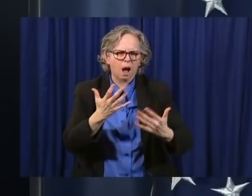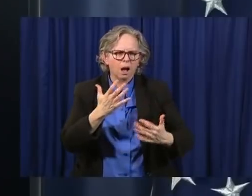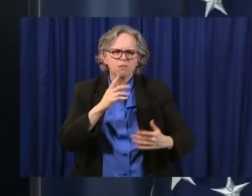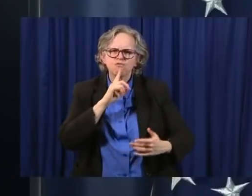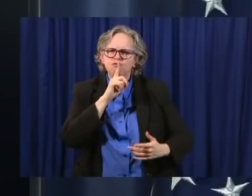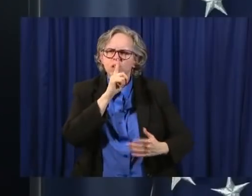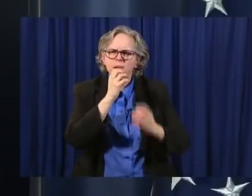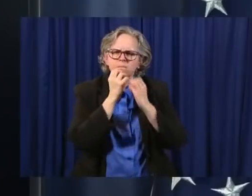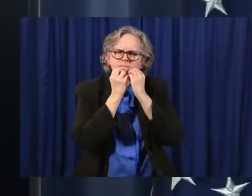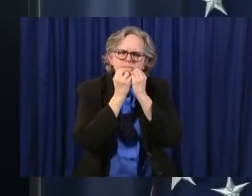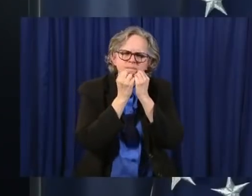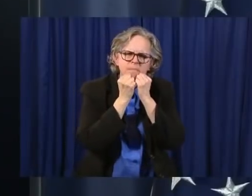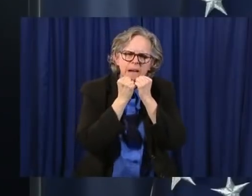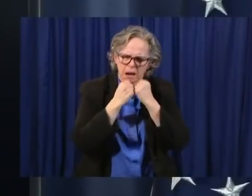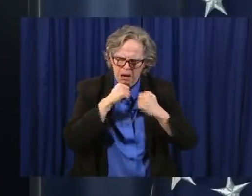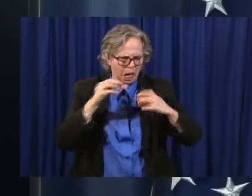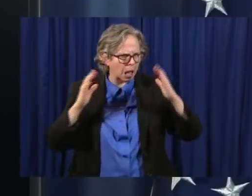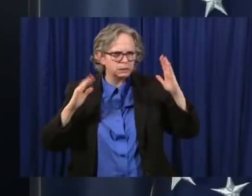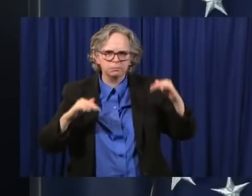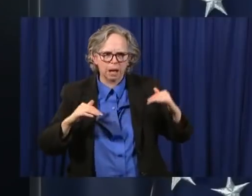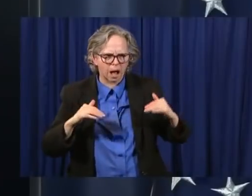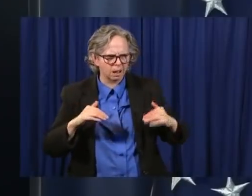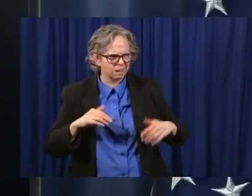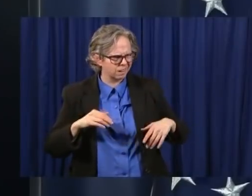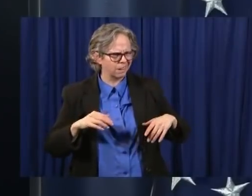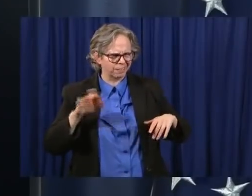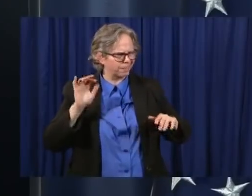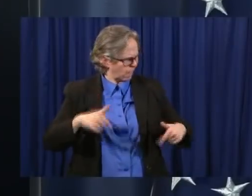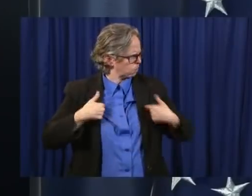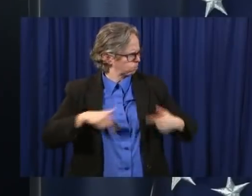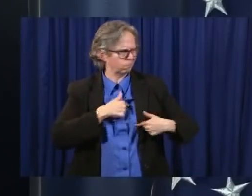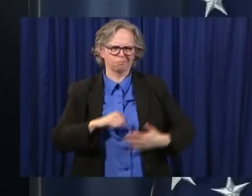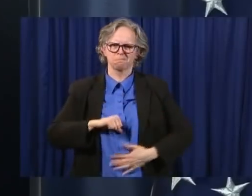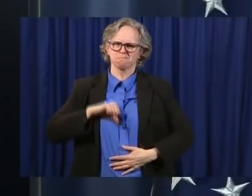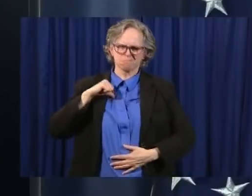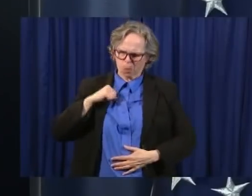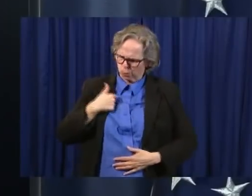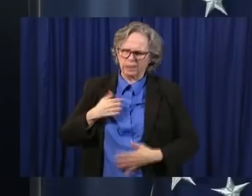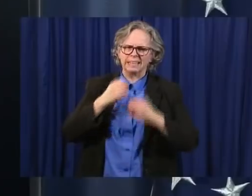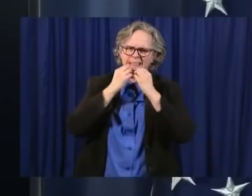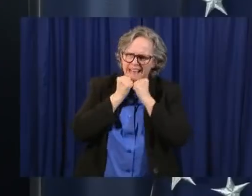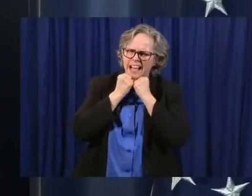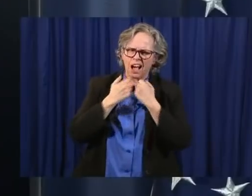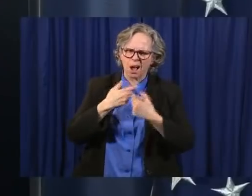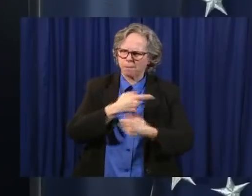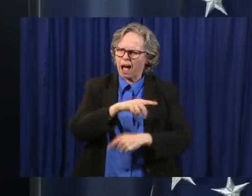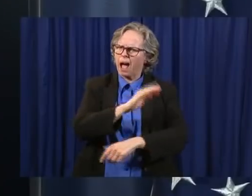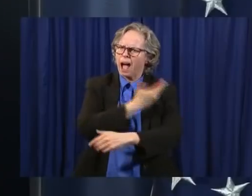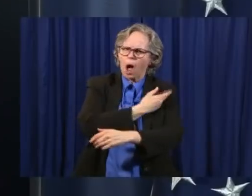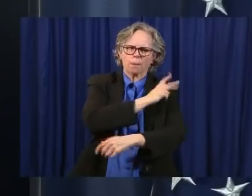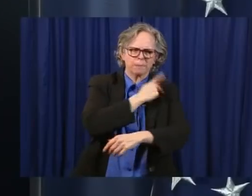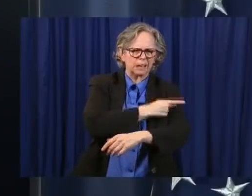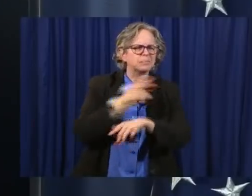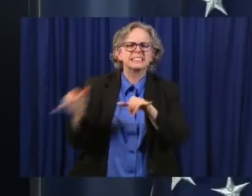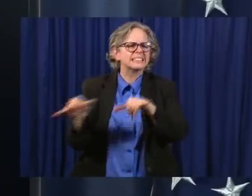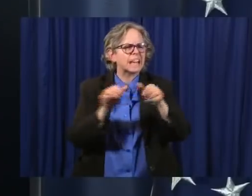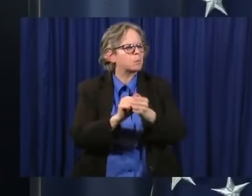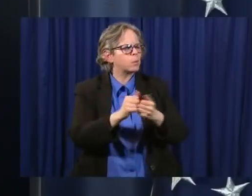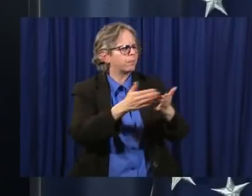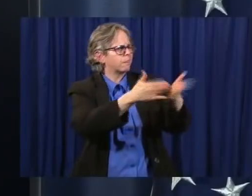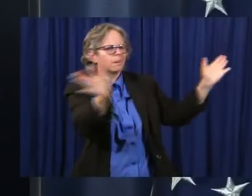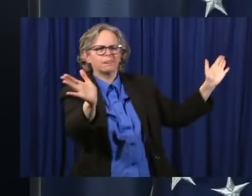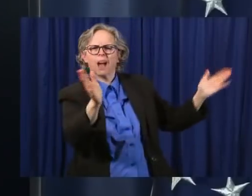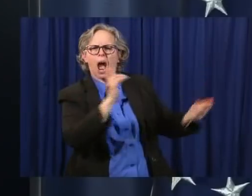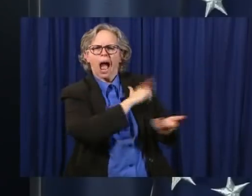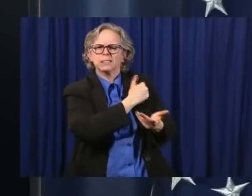But that's how we operate, and they care about their patients just like the patients are cared for out on the streets. And they